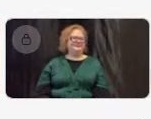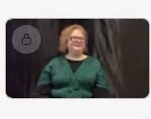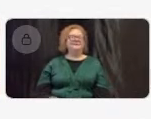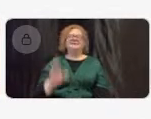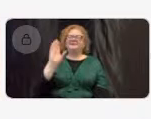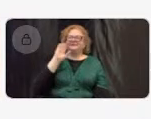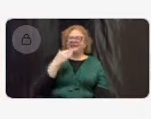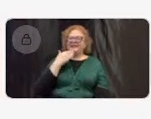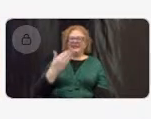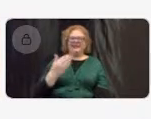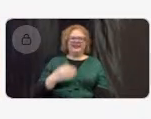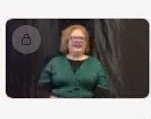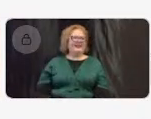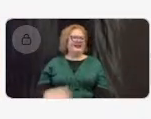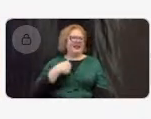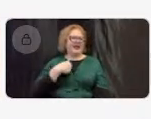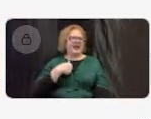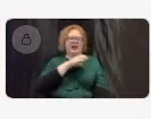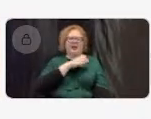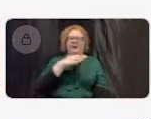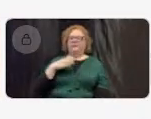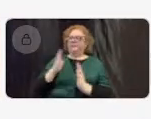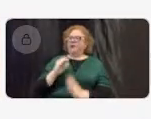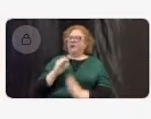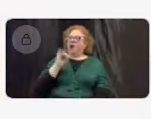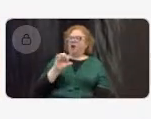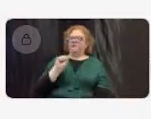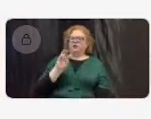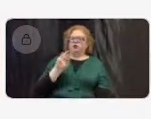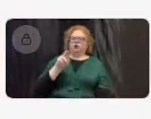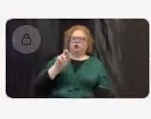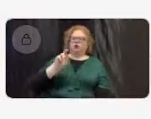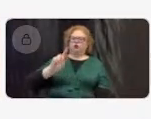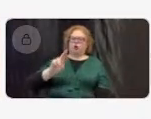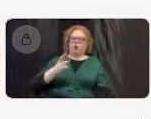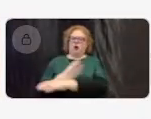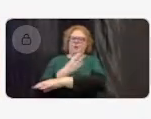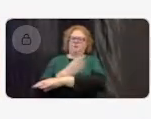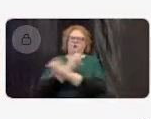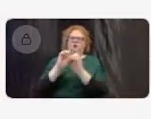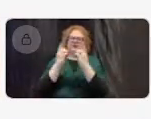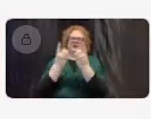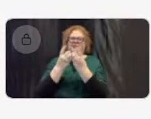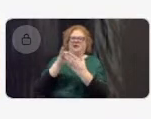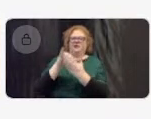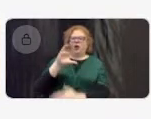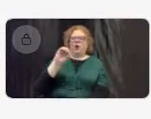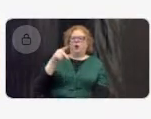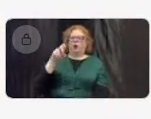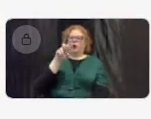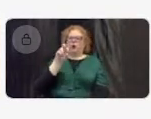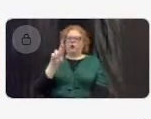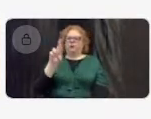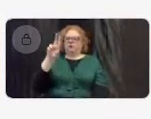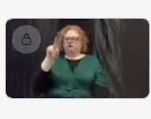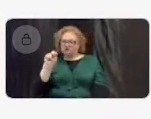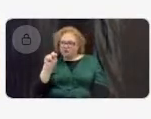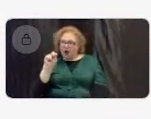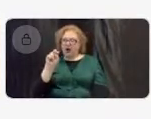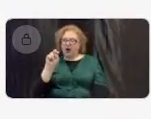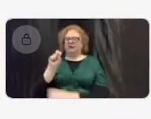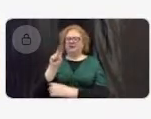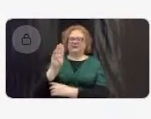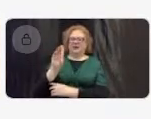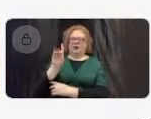Thank you. I'm a commissioner on the Sewer Improvement District that the Cooper Run Subdivisions Collective